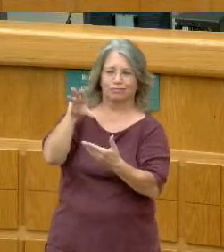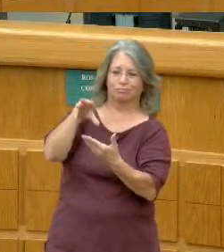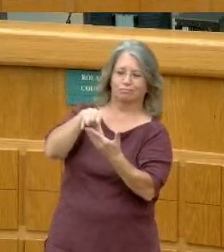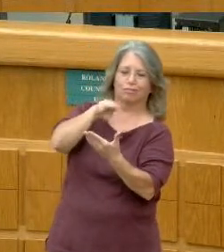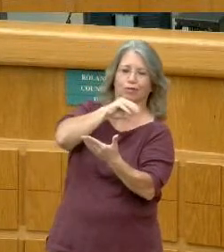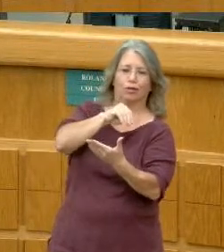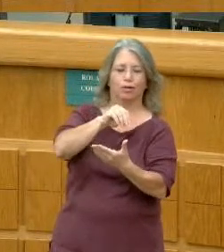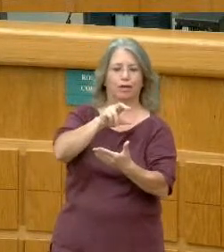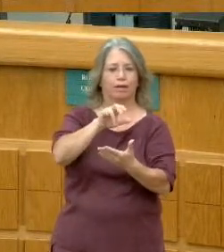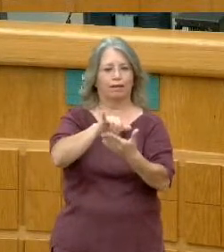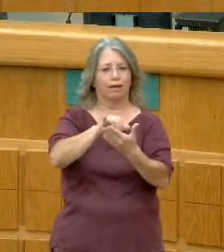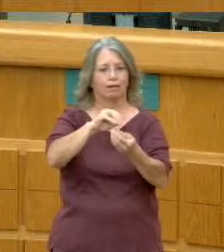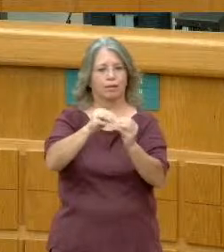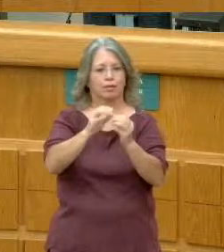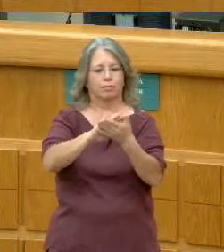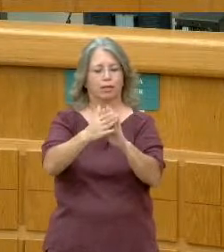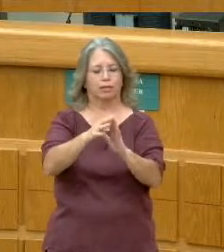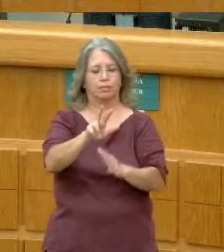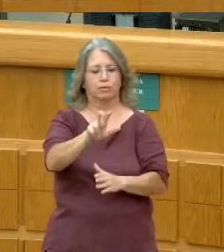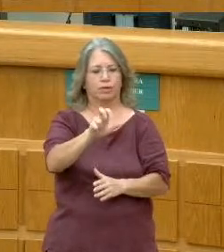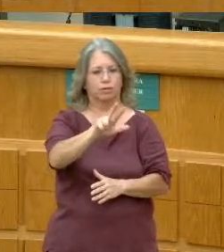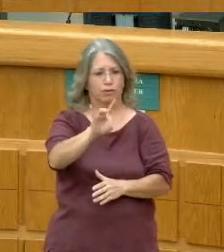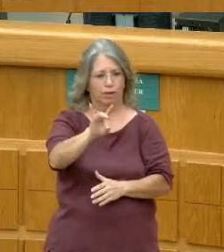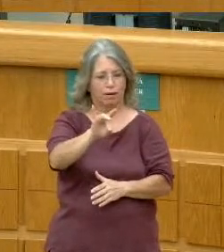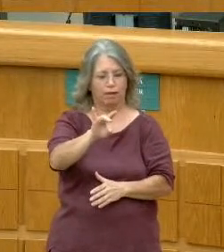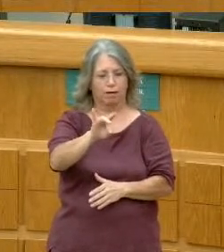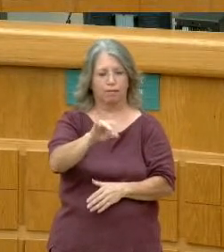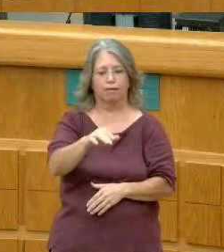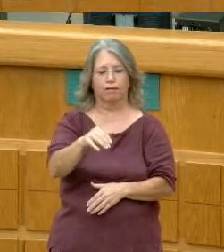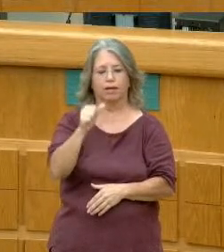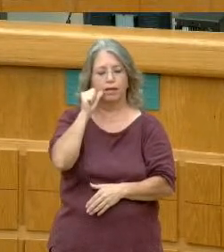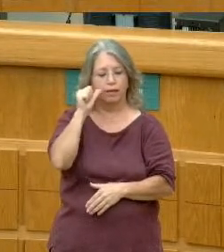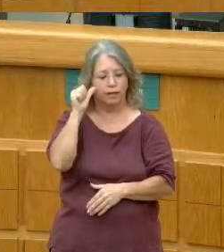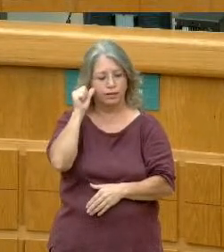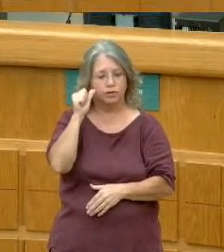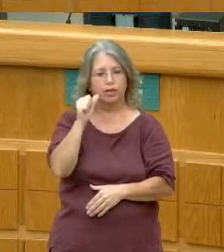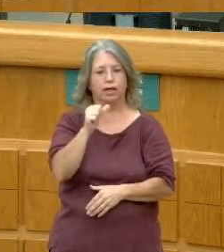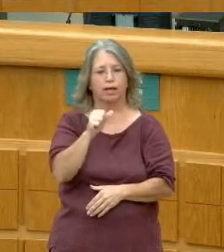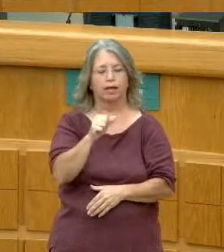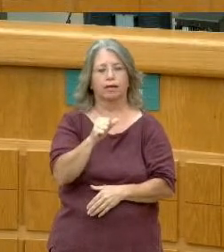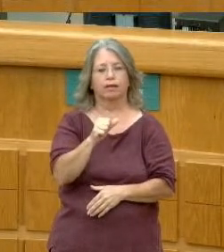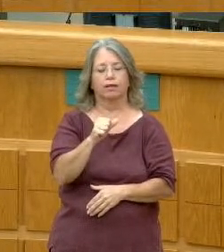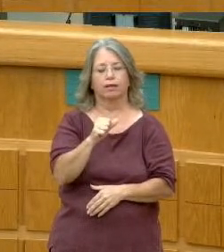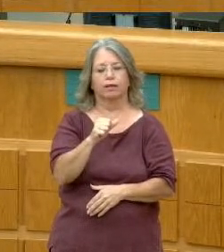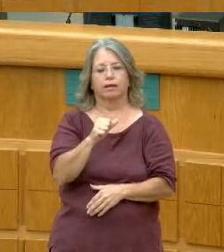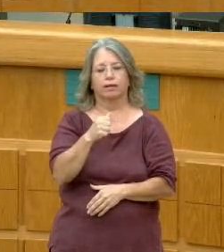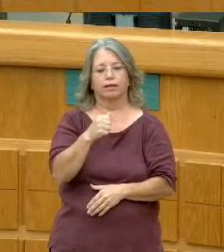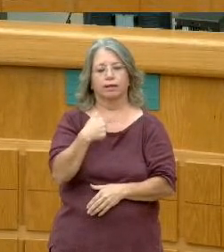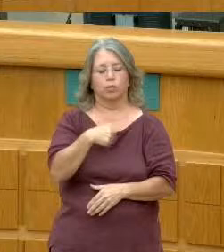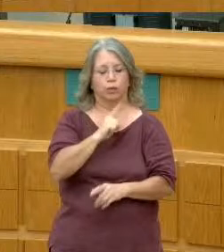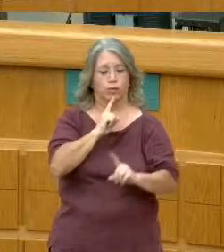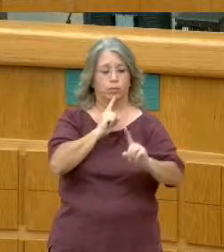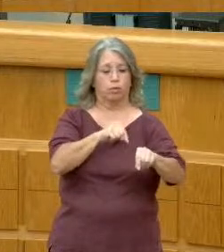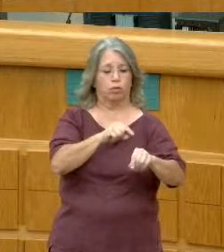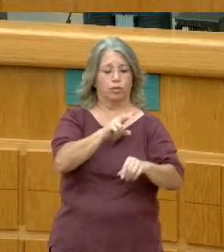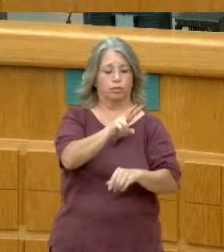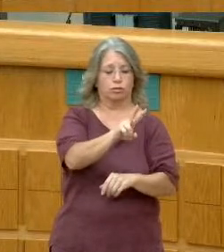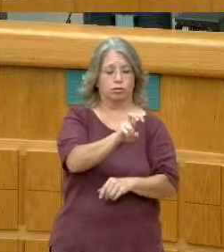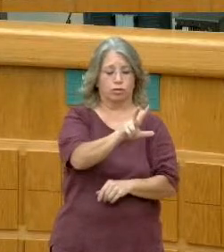number becomes 338. And then on yesterday, 7:30, we said 230